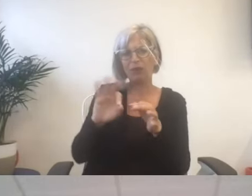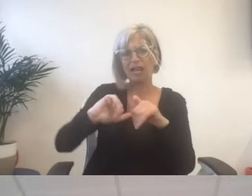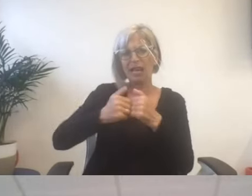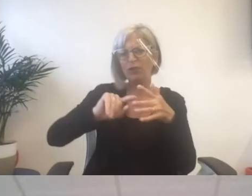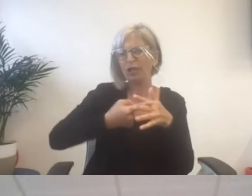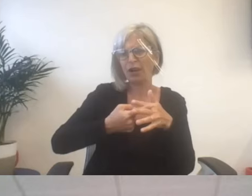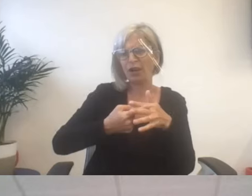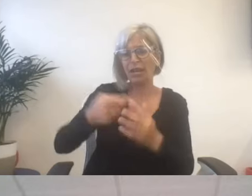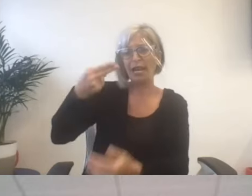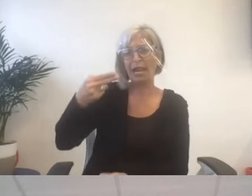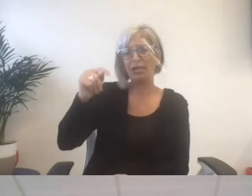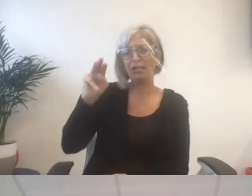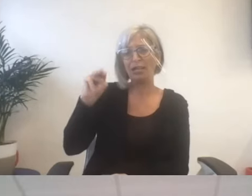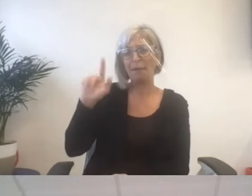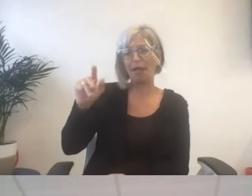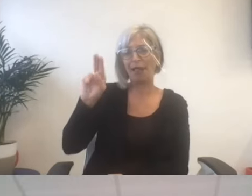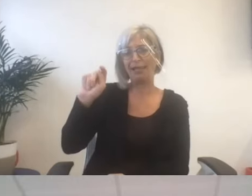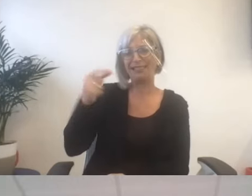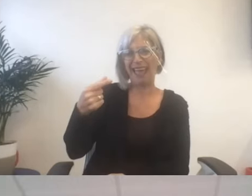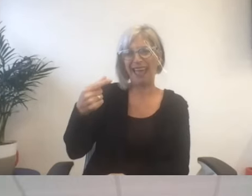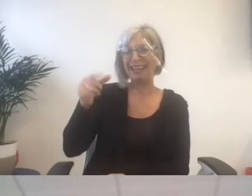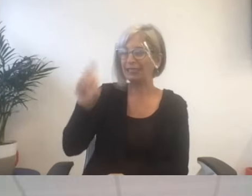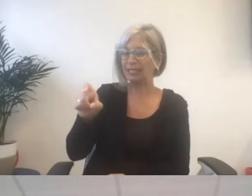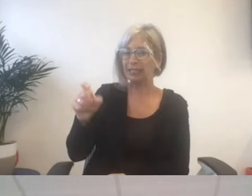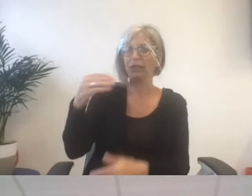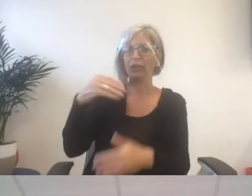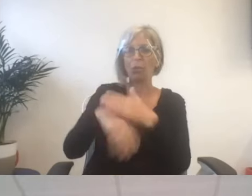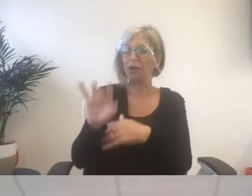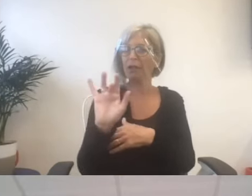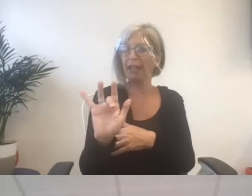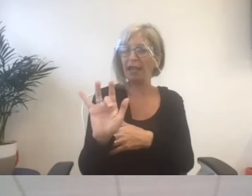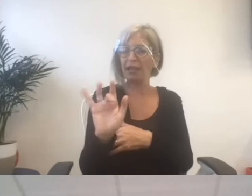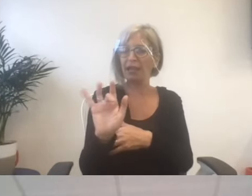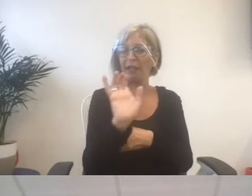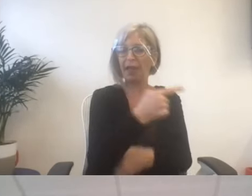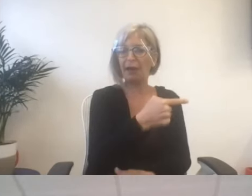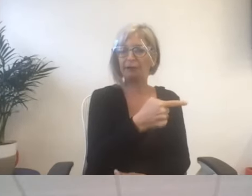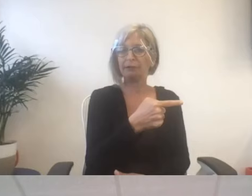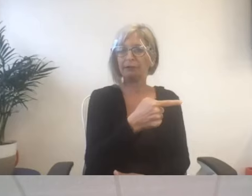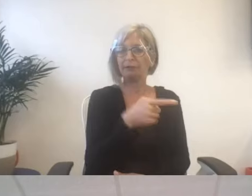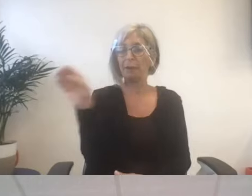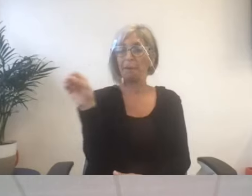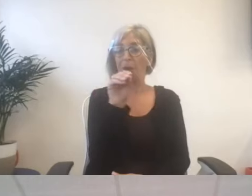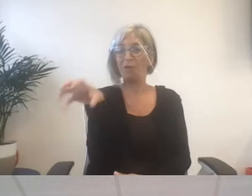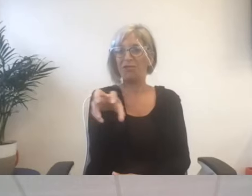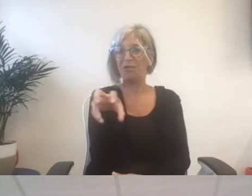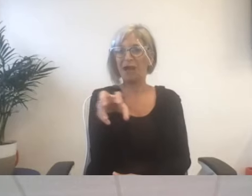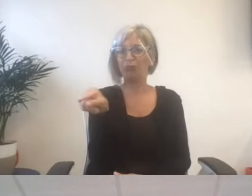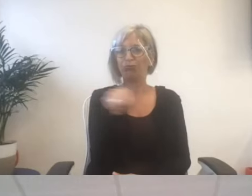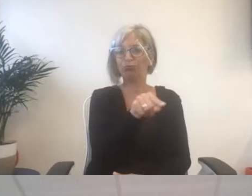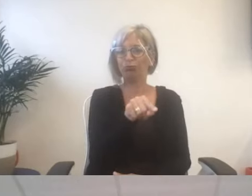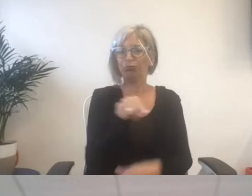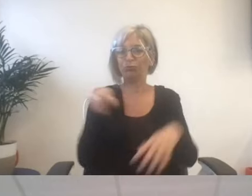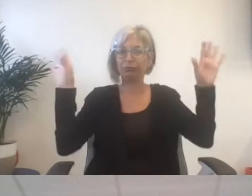need an HTML tag. So let's go in, click of a button just like that. Move the mouse over, hands